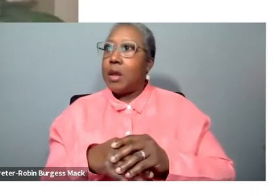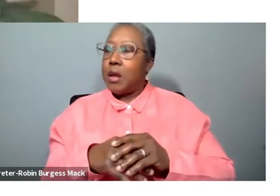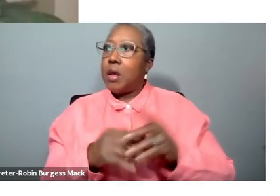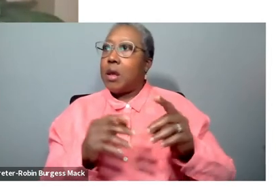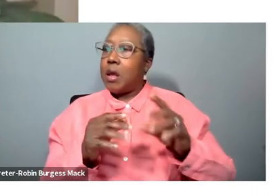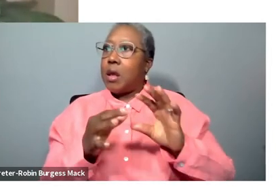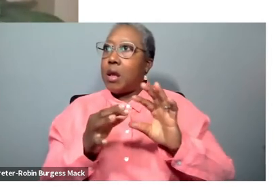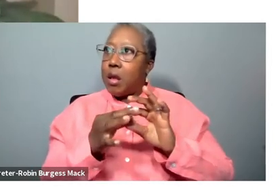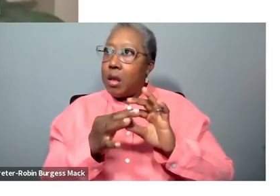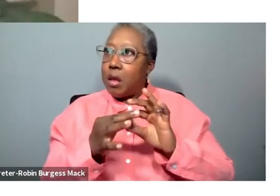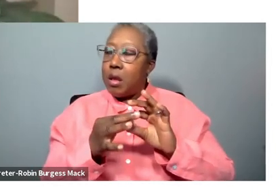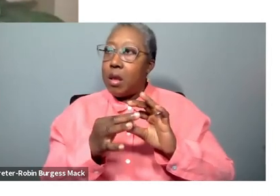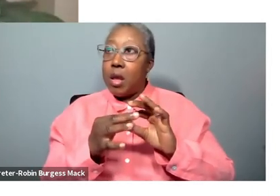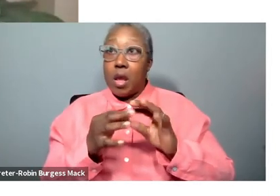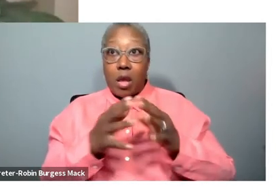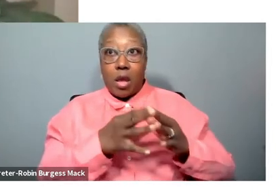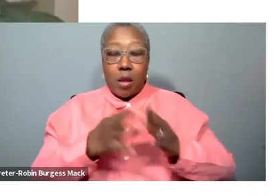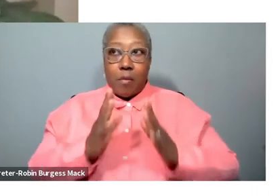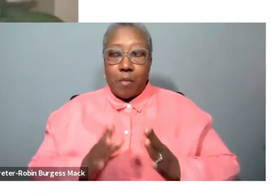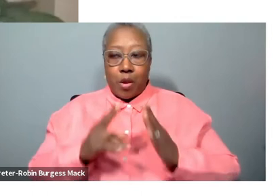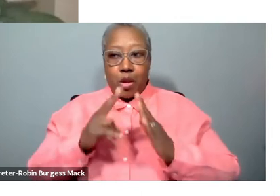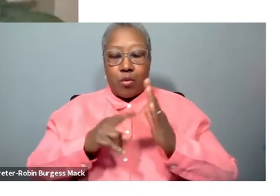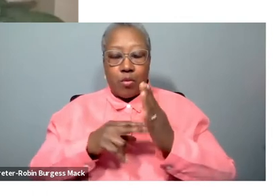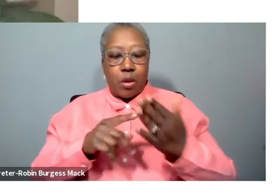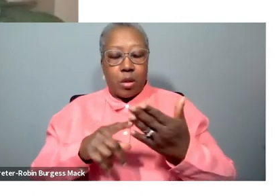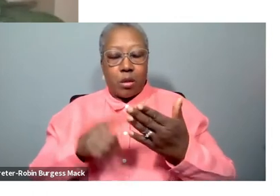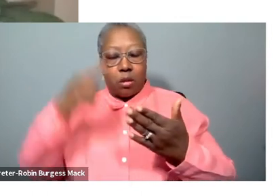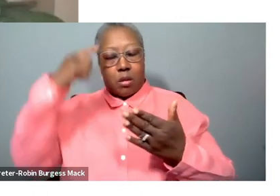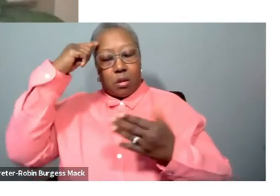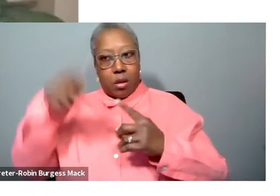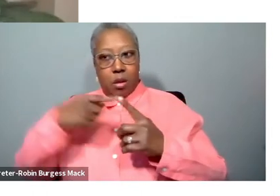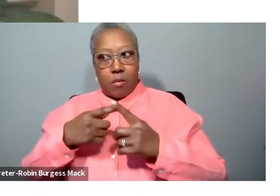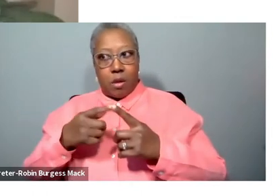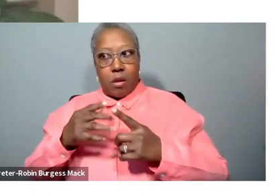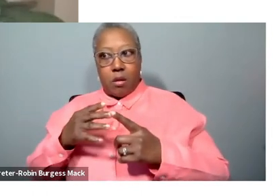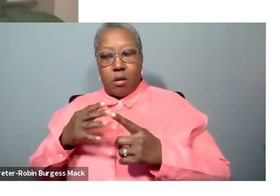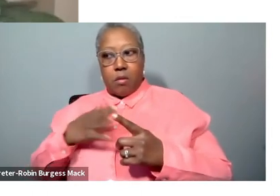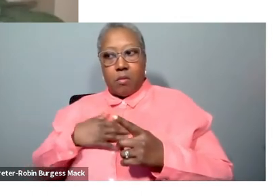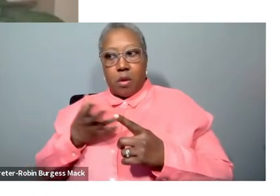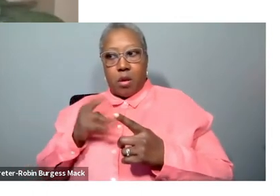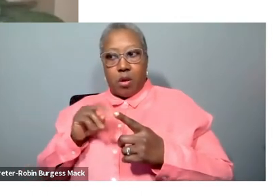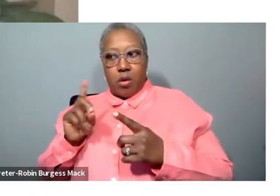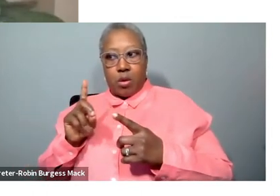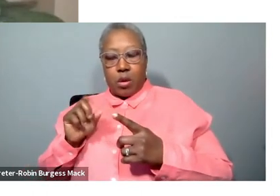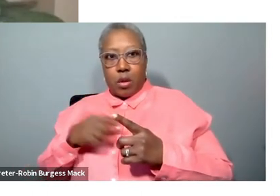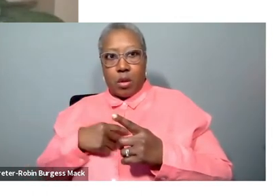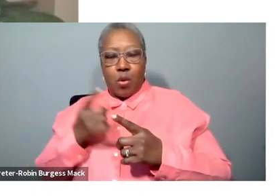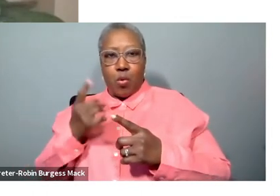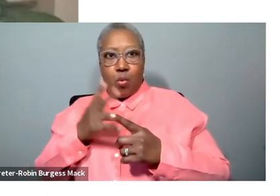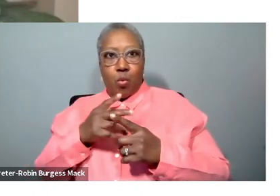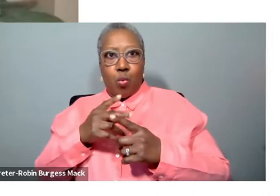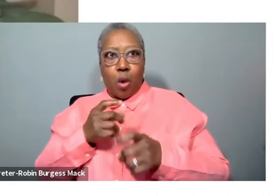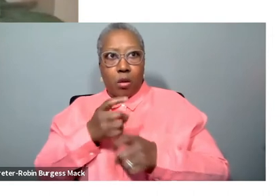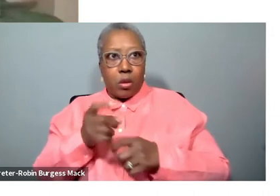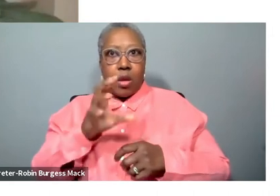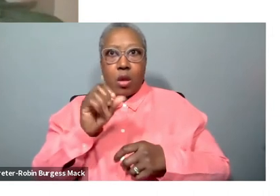through which American readers might think about their own democracy, about the immense corruption we've witnessed